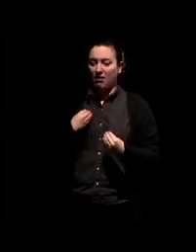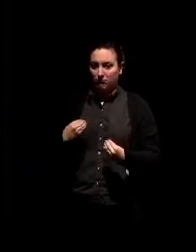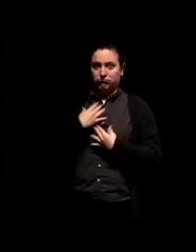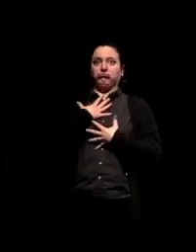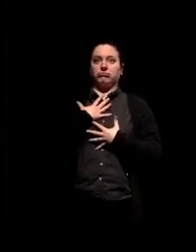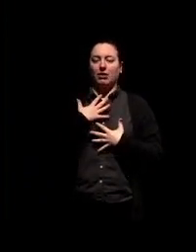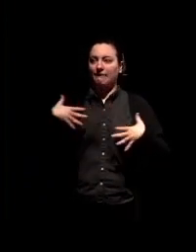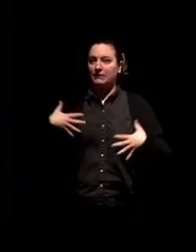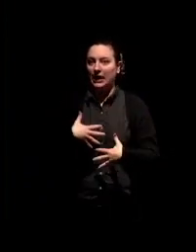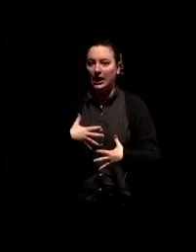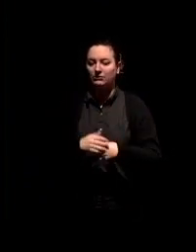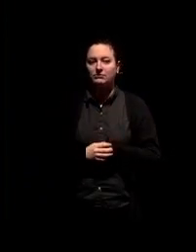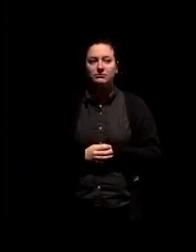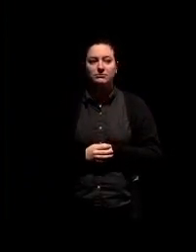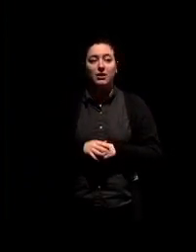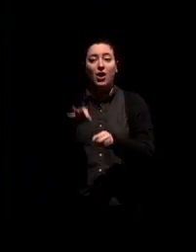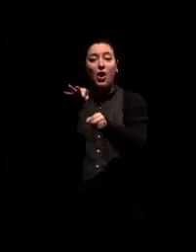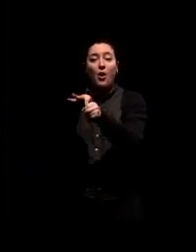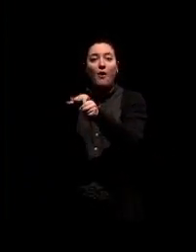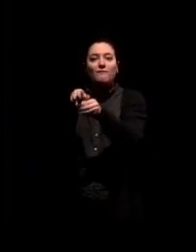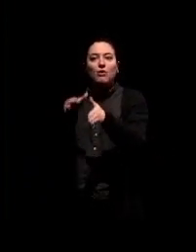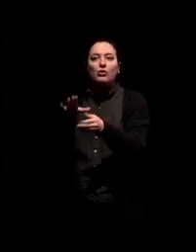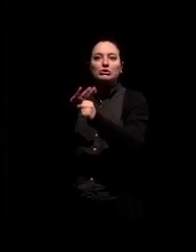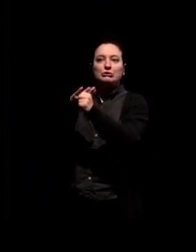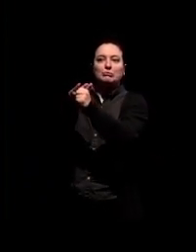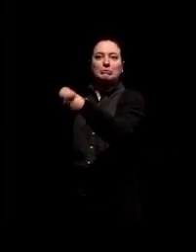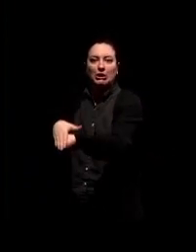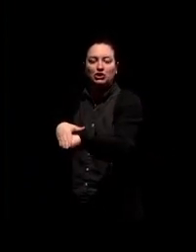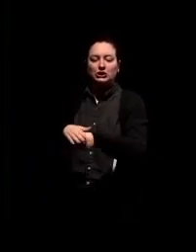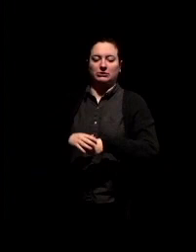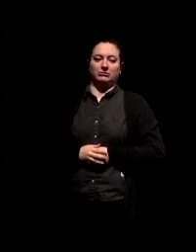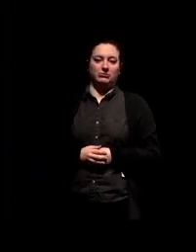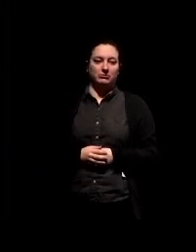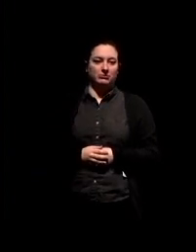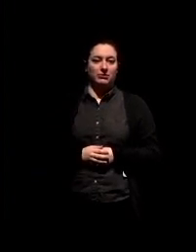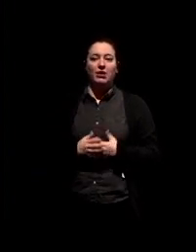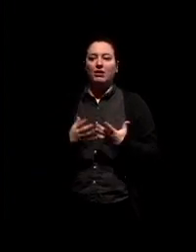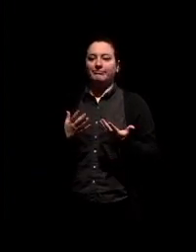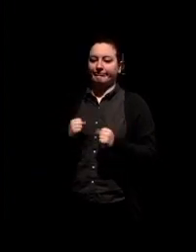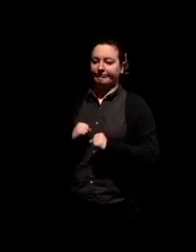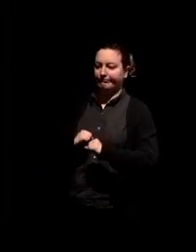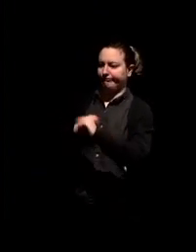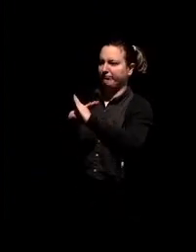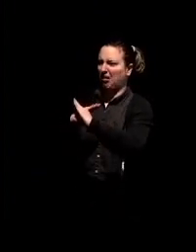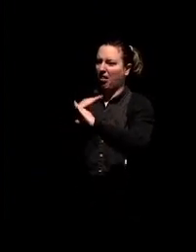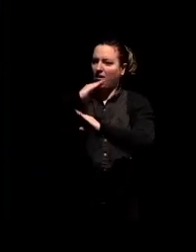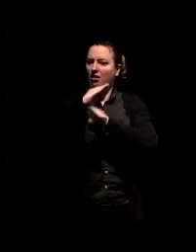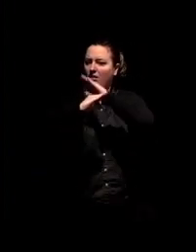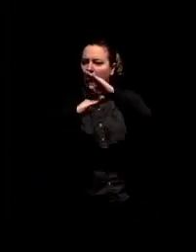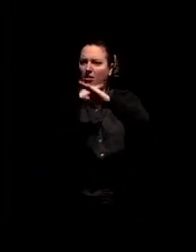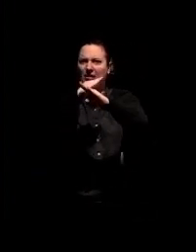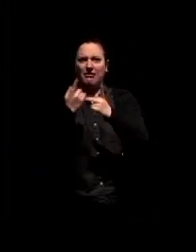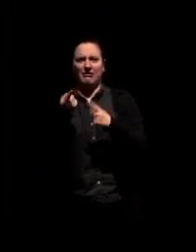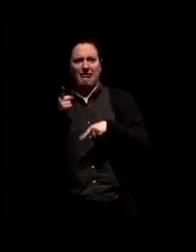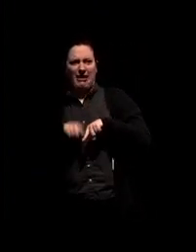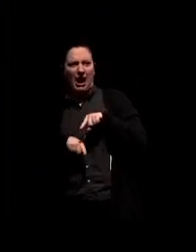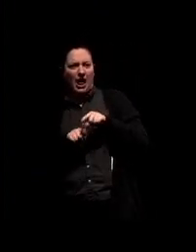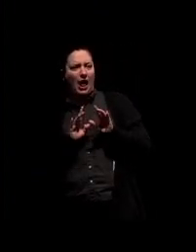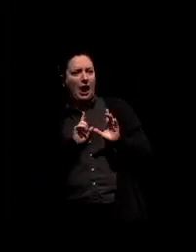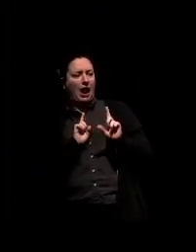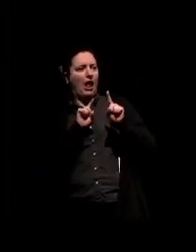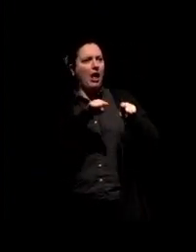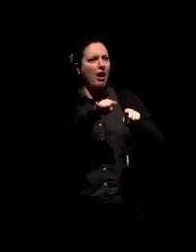like voter suppression and making it more difficult to vote and to engage in civil life has